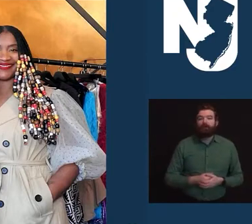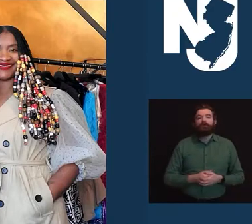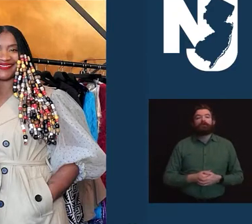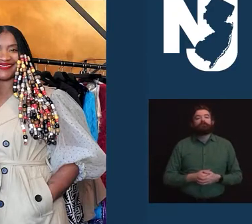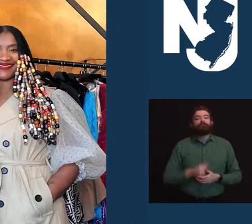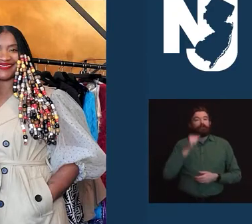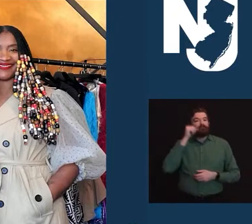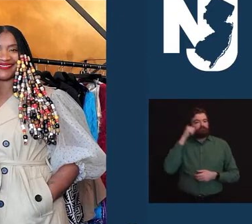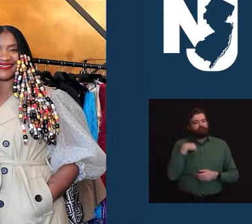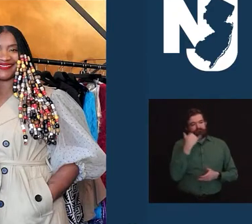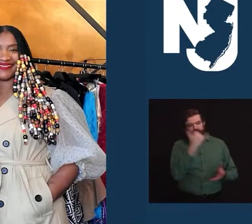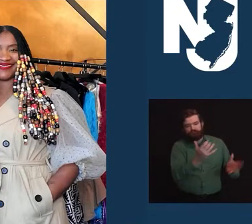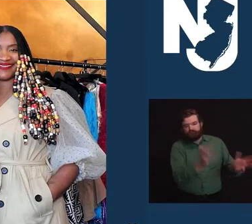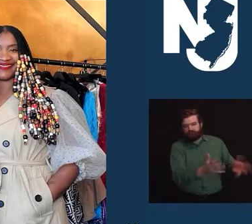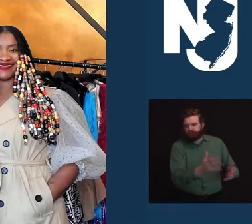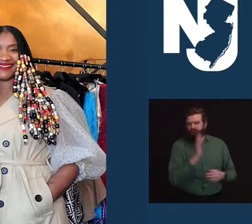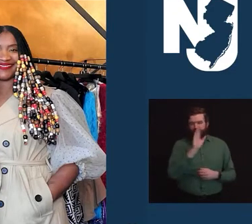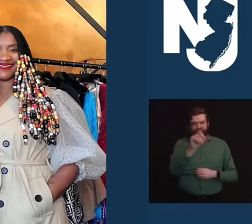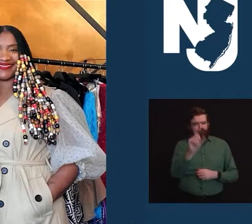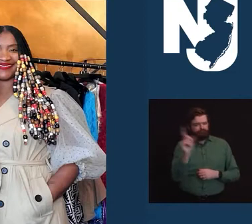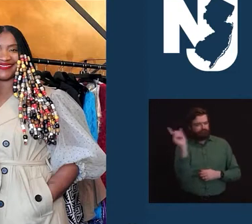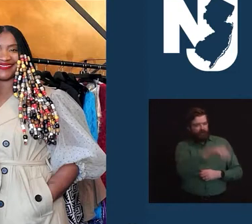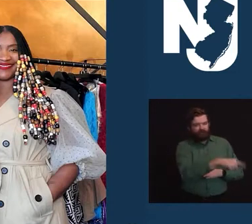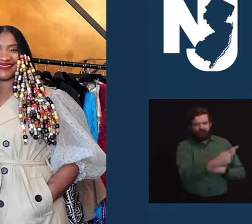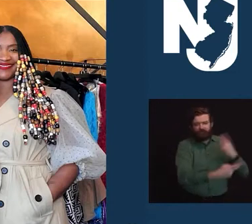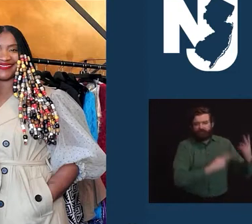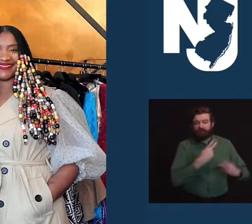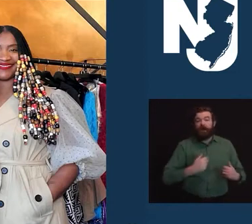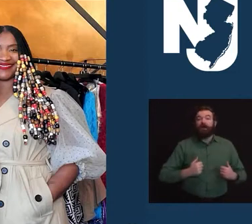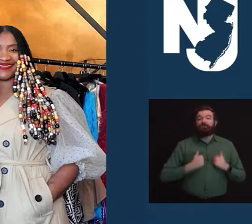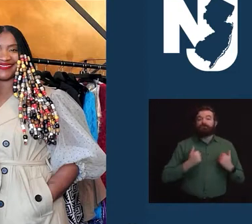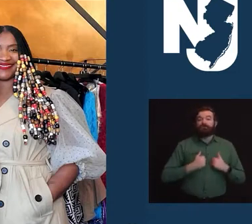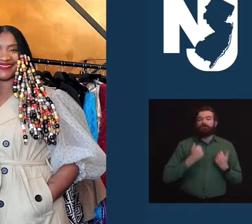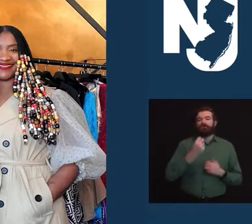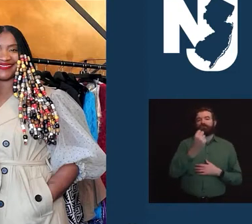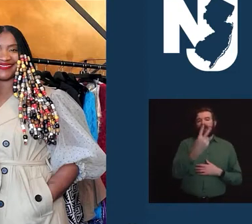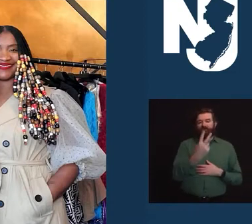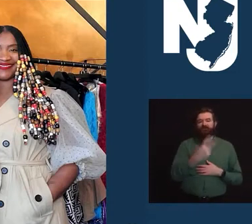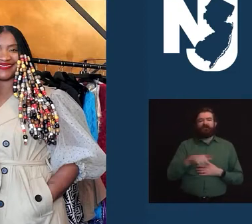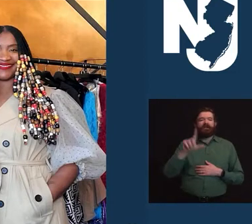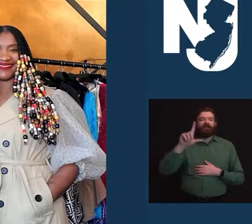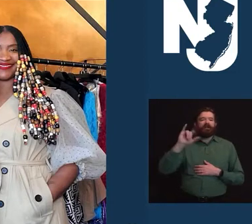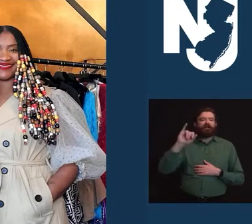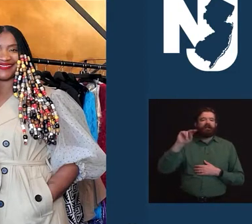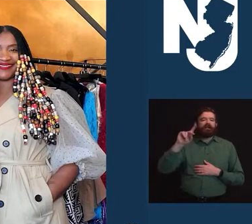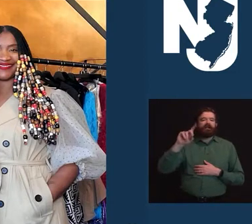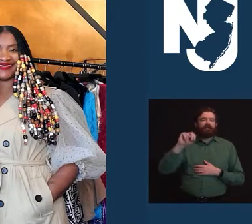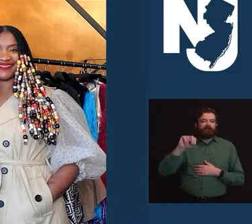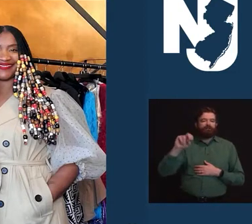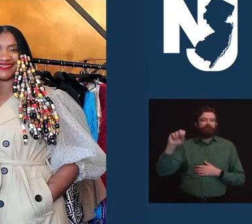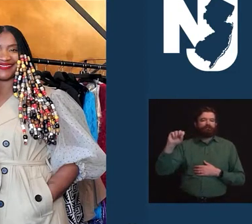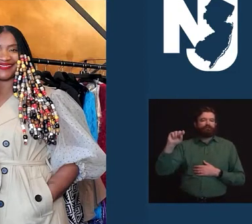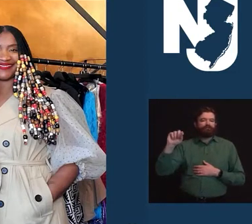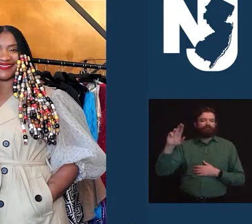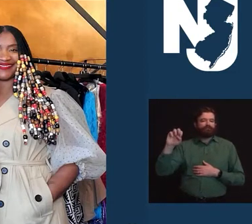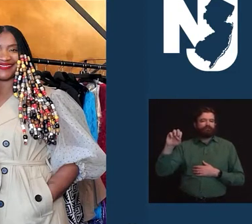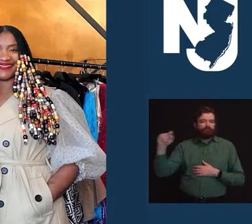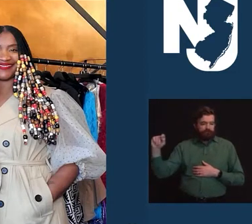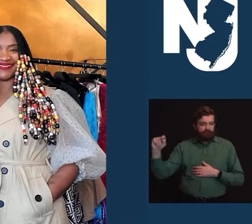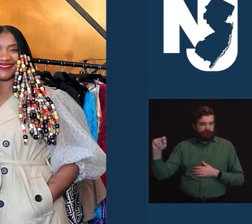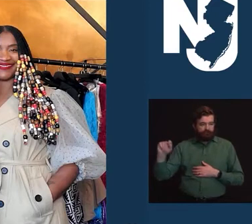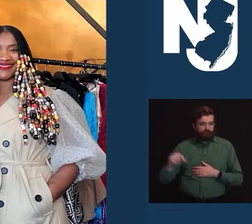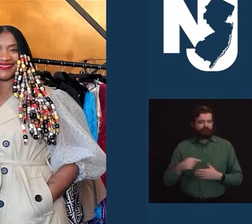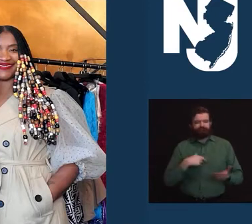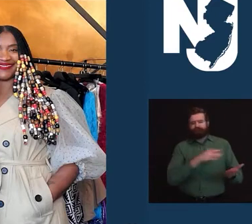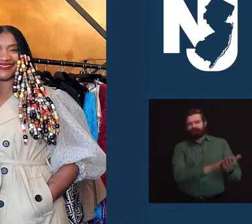these folks. 12 Linden Street in Newark. 12 Linden Street. Hats off to you, Lynette. And we are all grateful to the